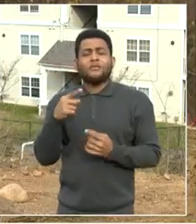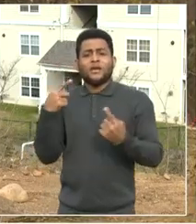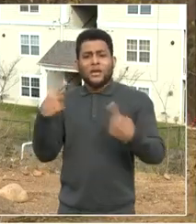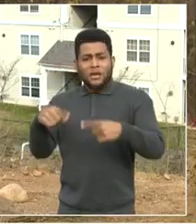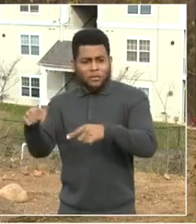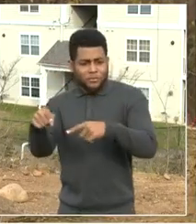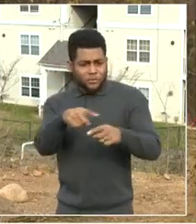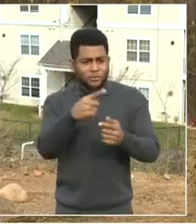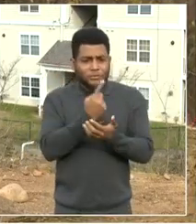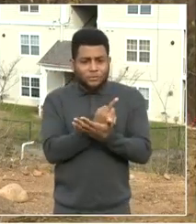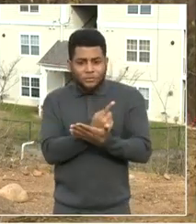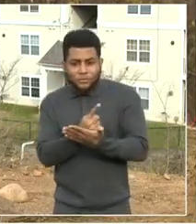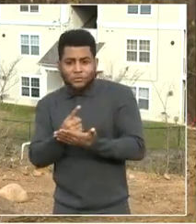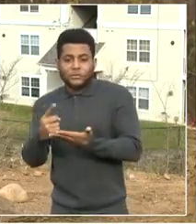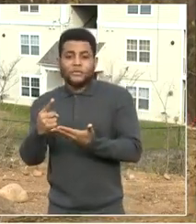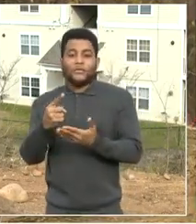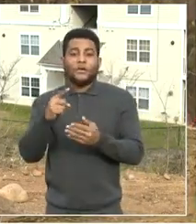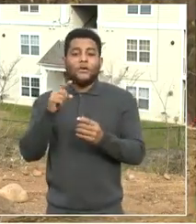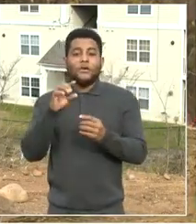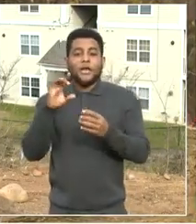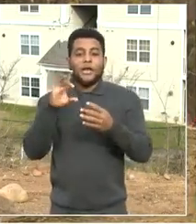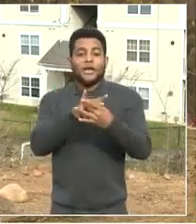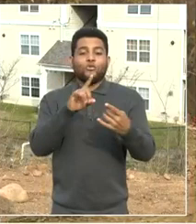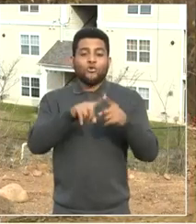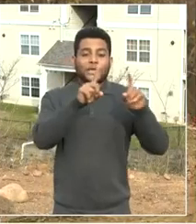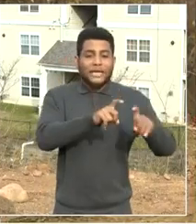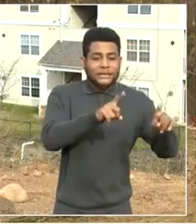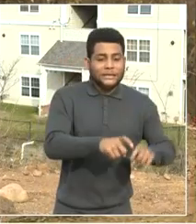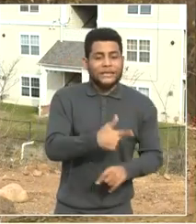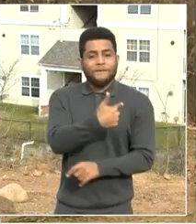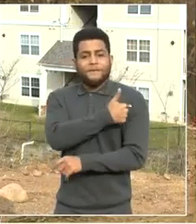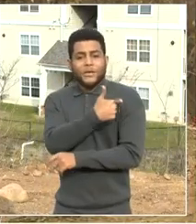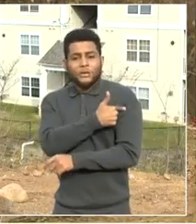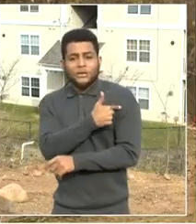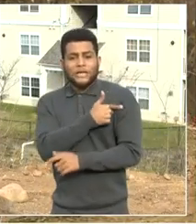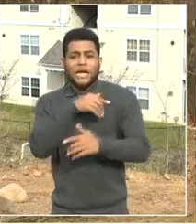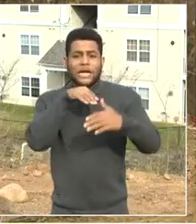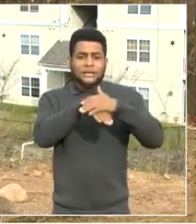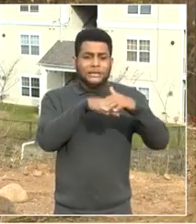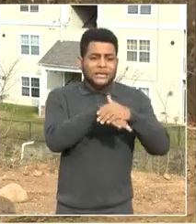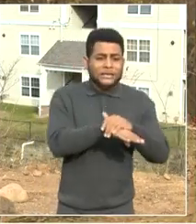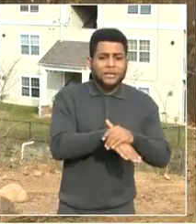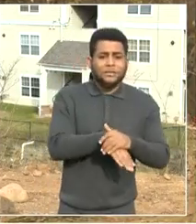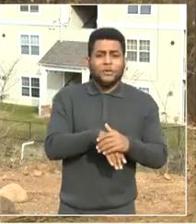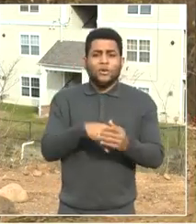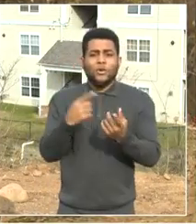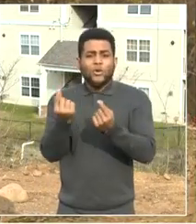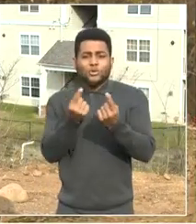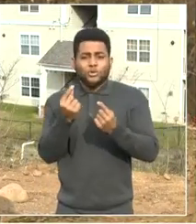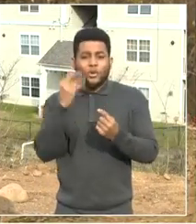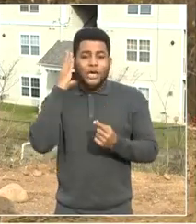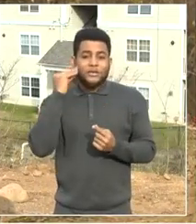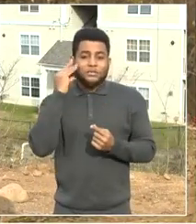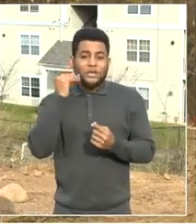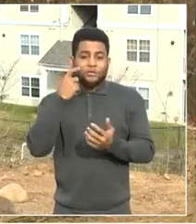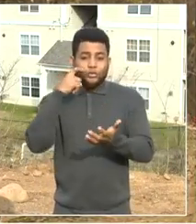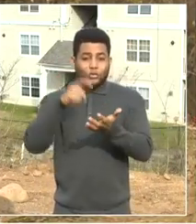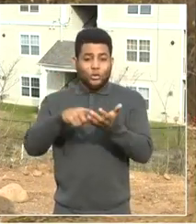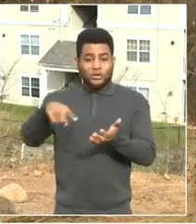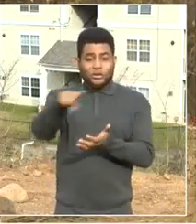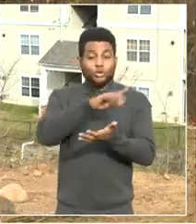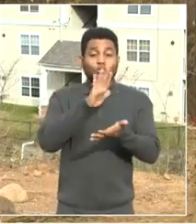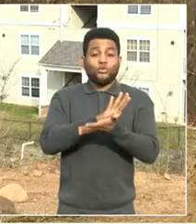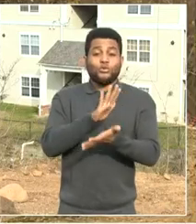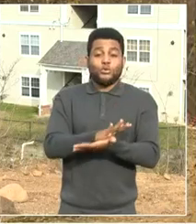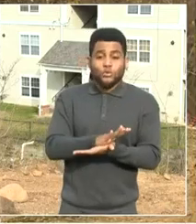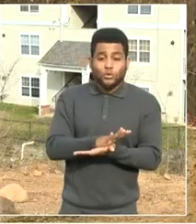vaccines, about increased access, about what's happening at schools, which is probably, on the top of our